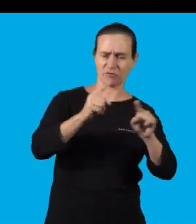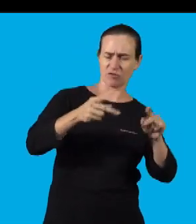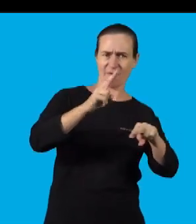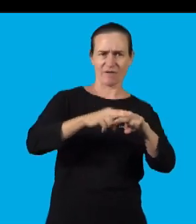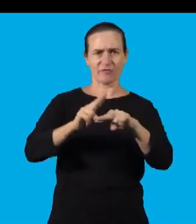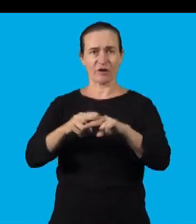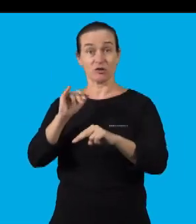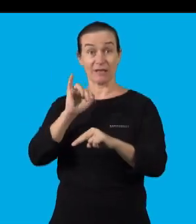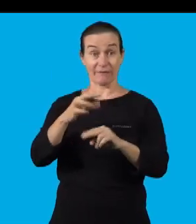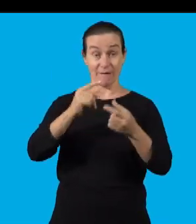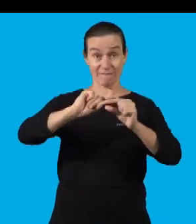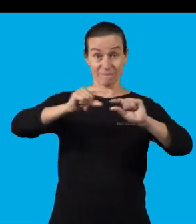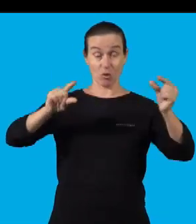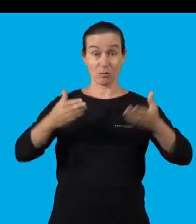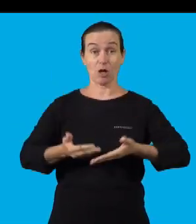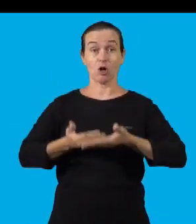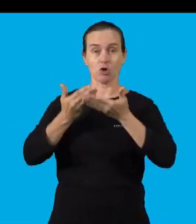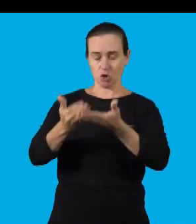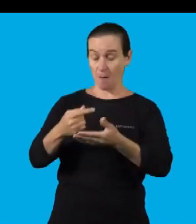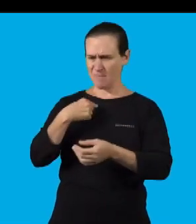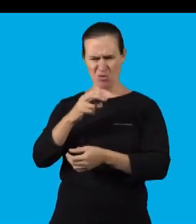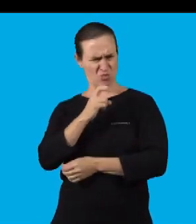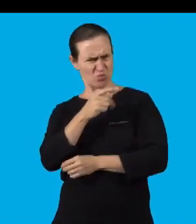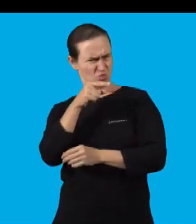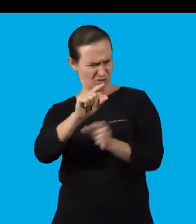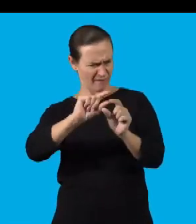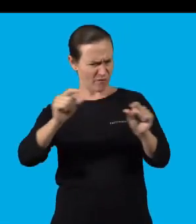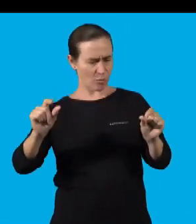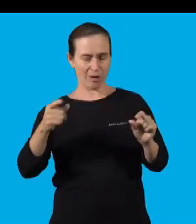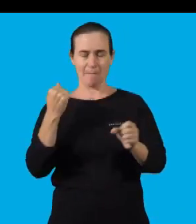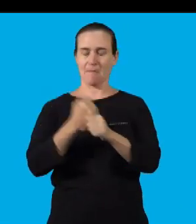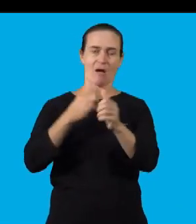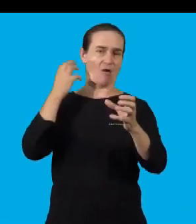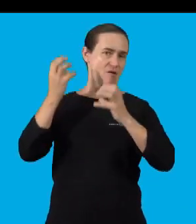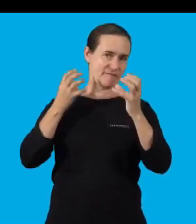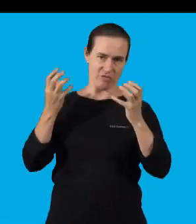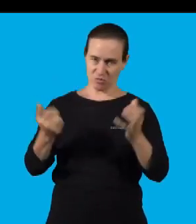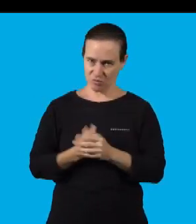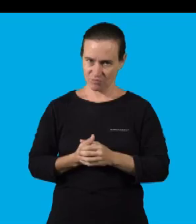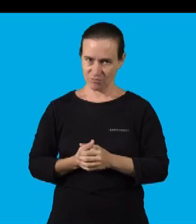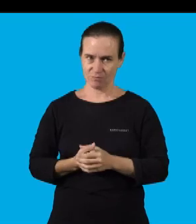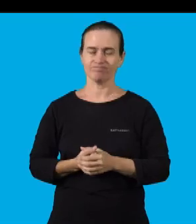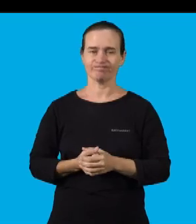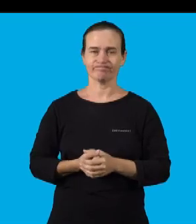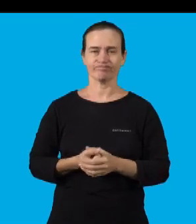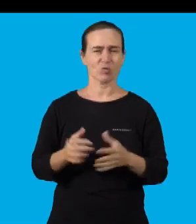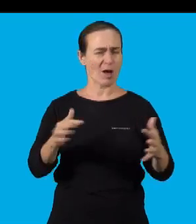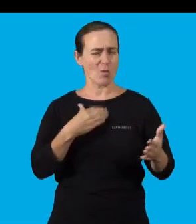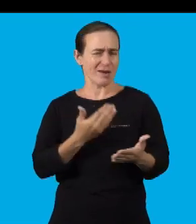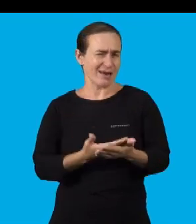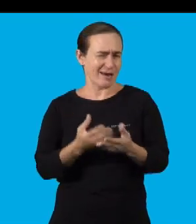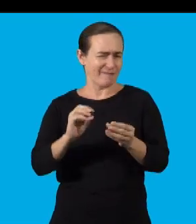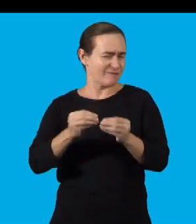formula is represented in a format that they are not used to. So let's look at how we can resolve